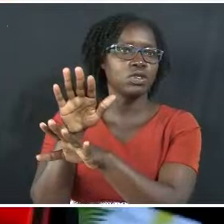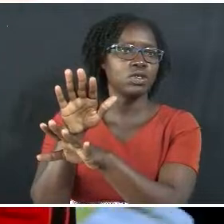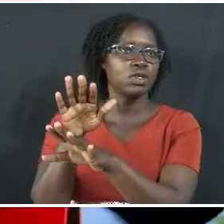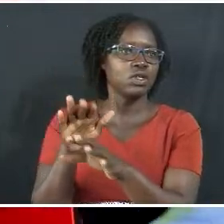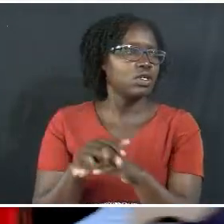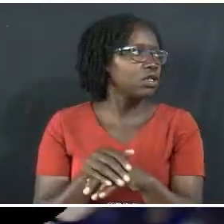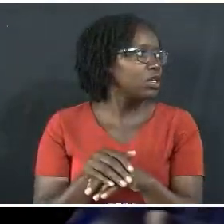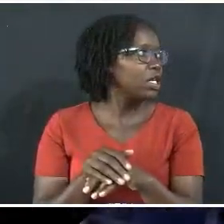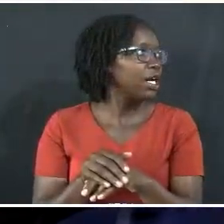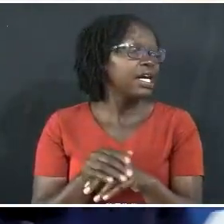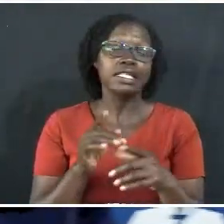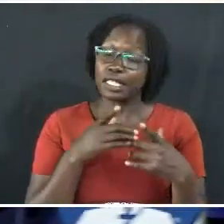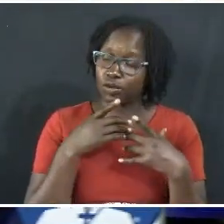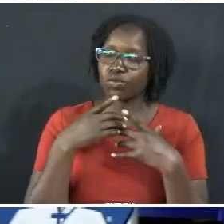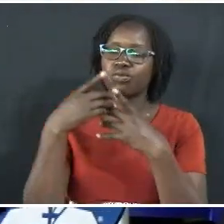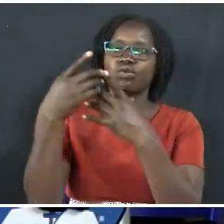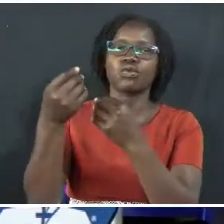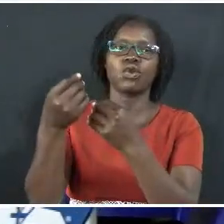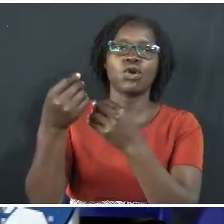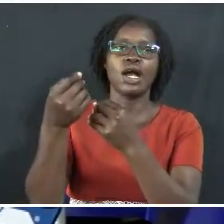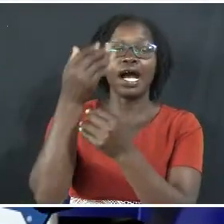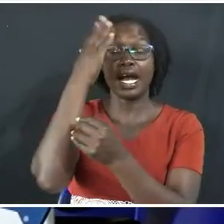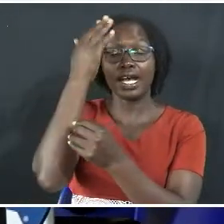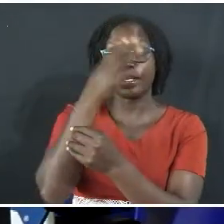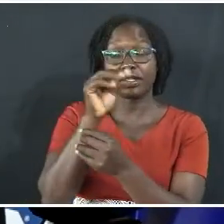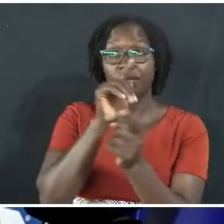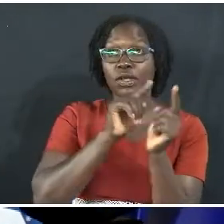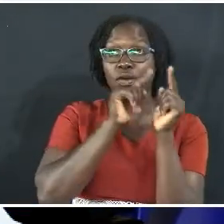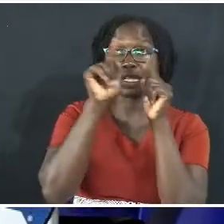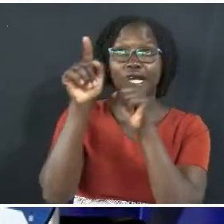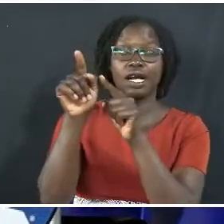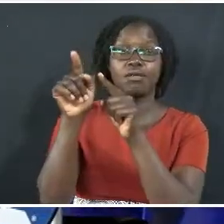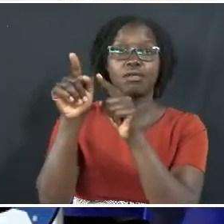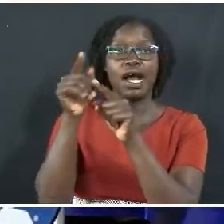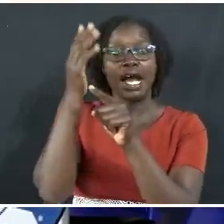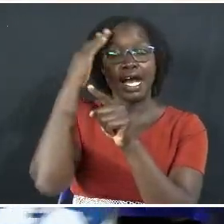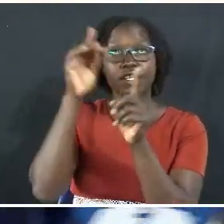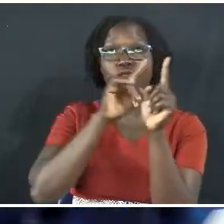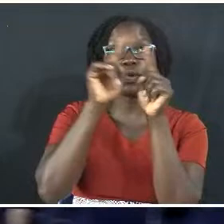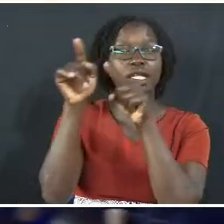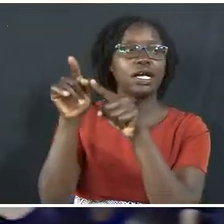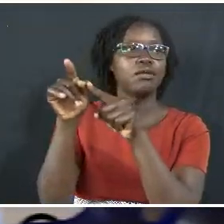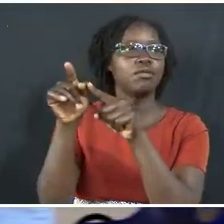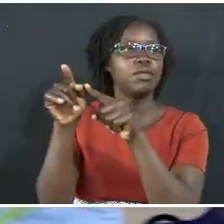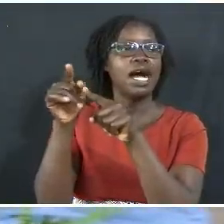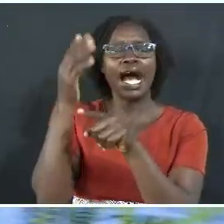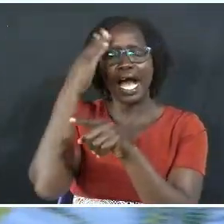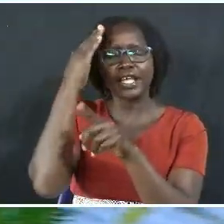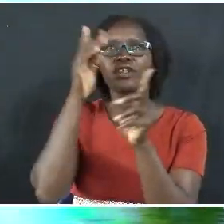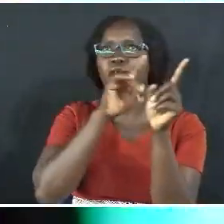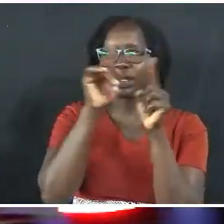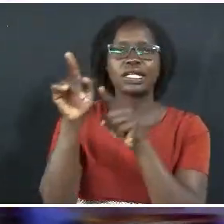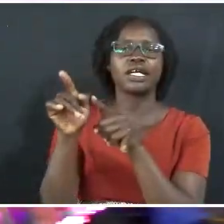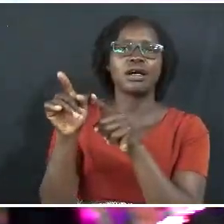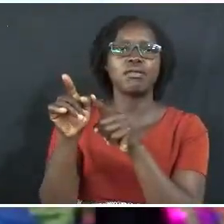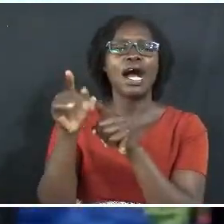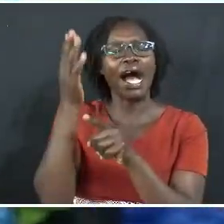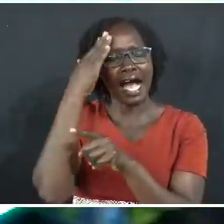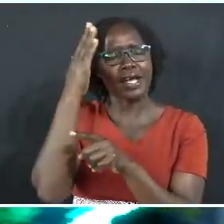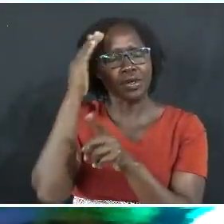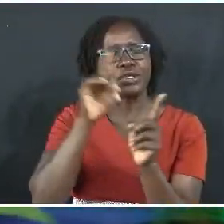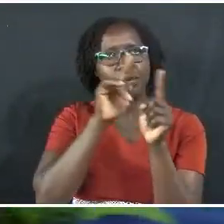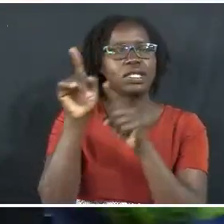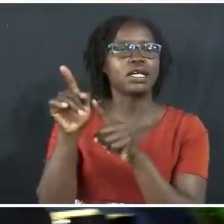Father, they are going to come. I know they will come. I know they will come. I know they will come. I know they will